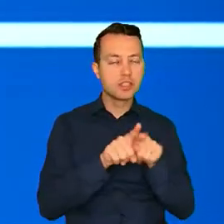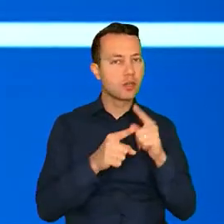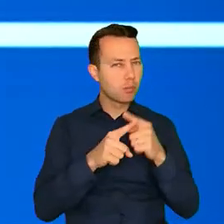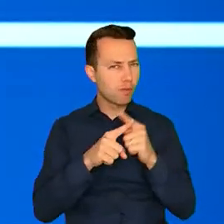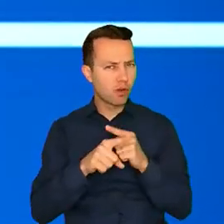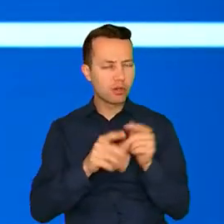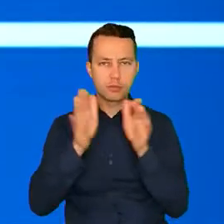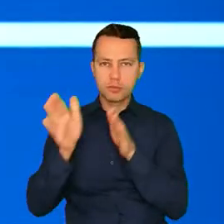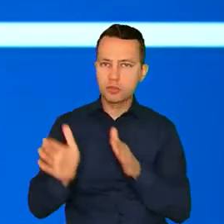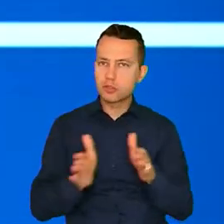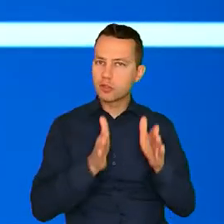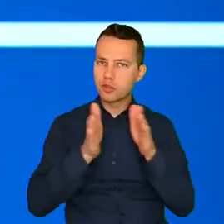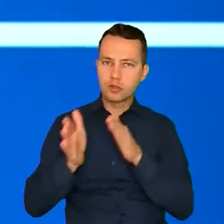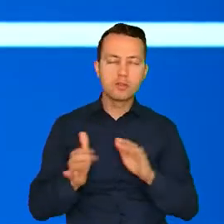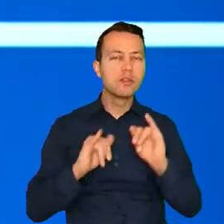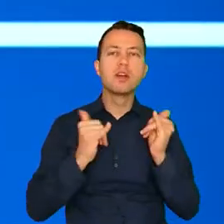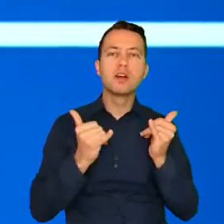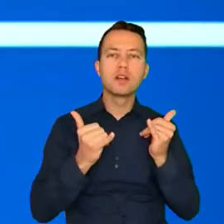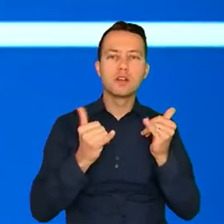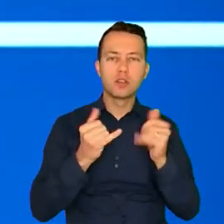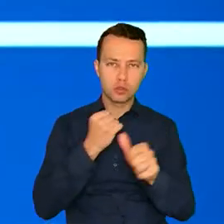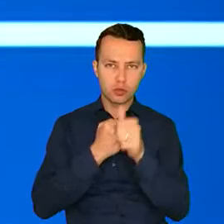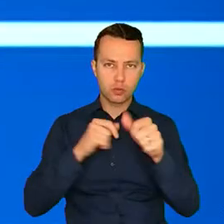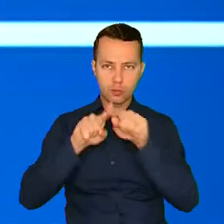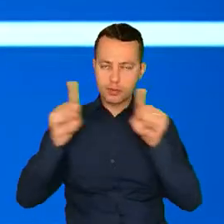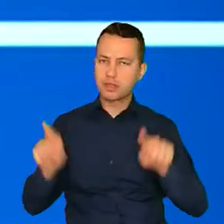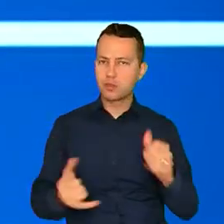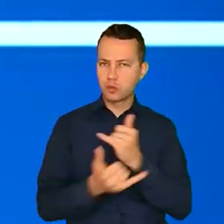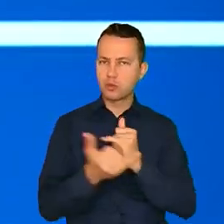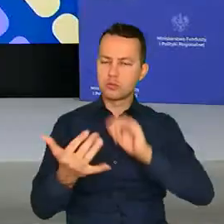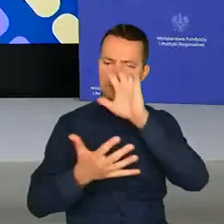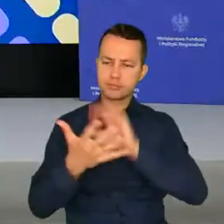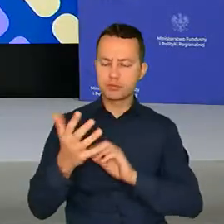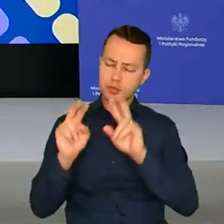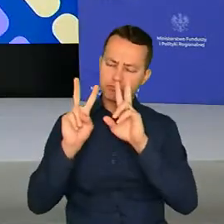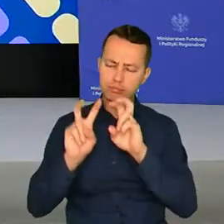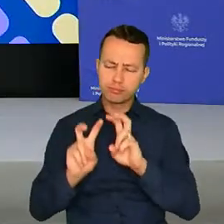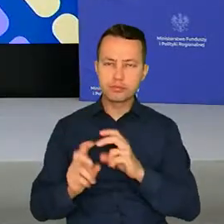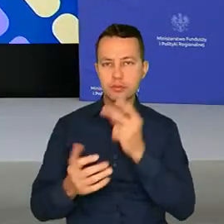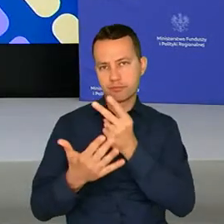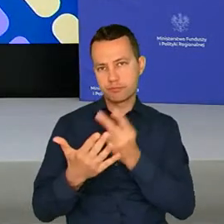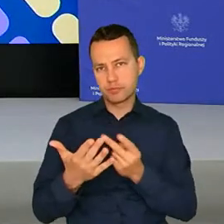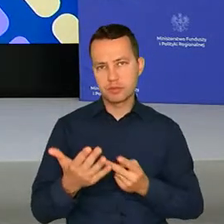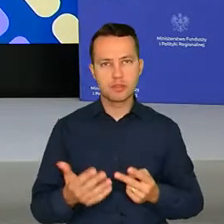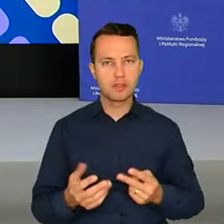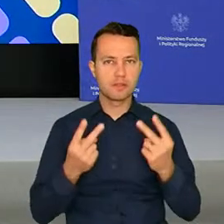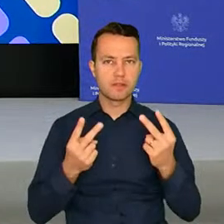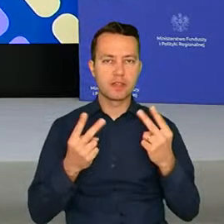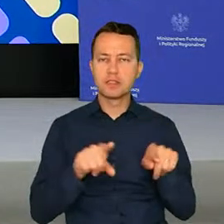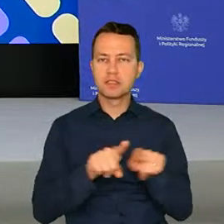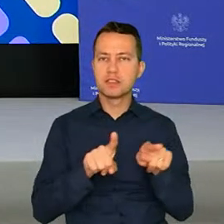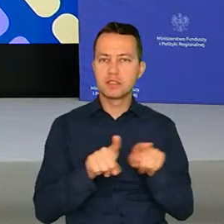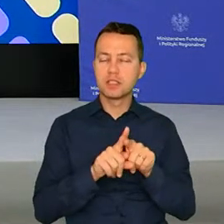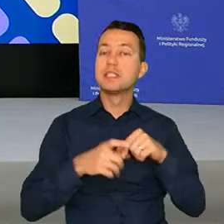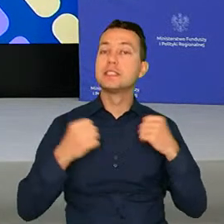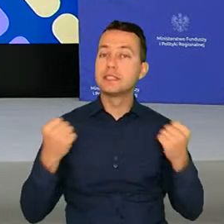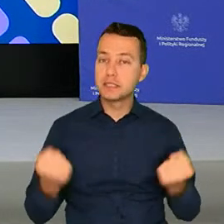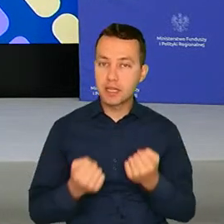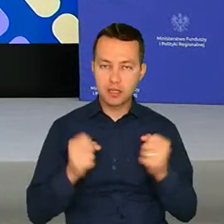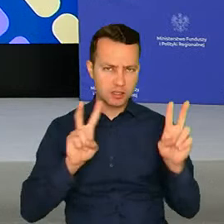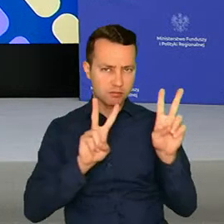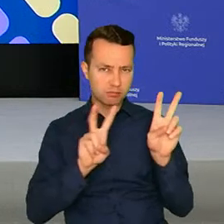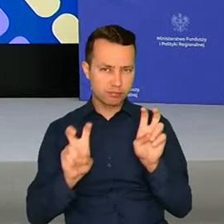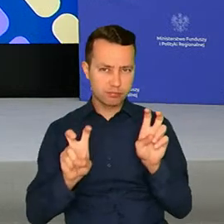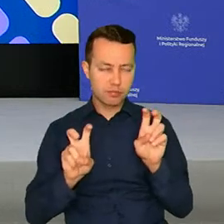enterprises should be preparing for this regulation by studying various documents. The concept of due diligence, as you have